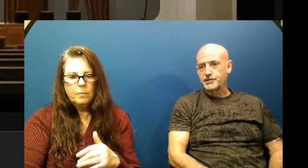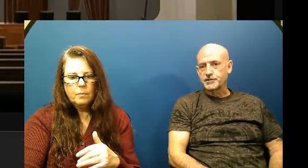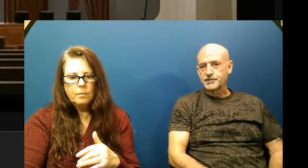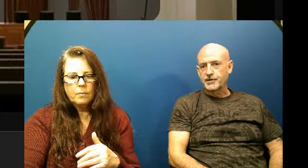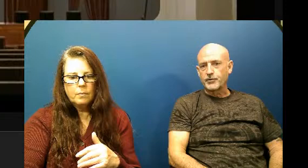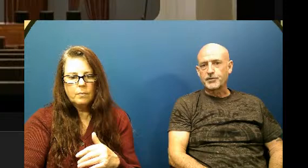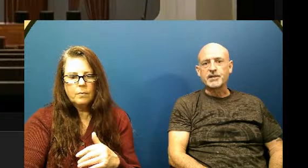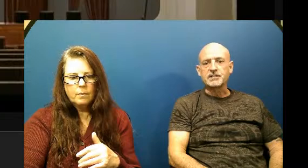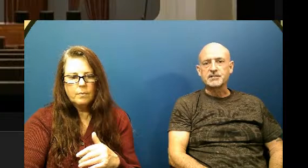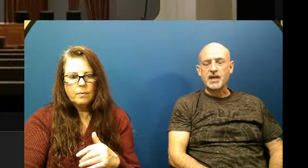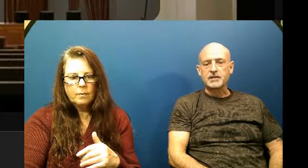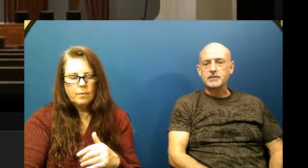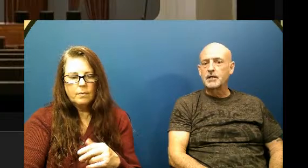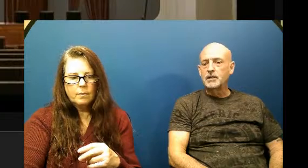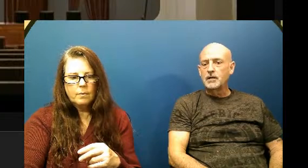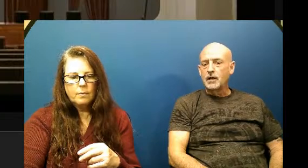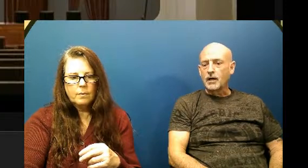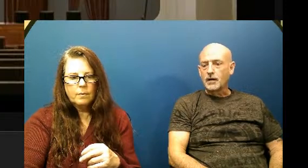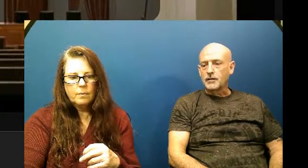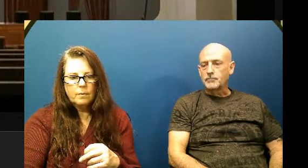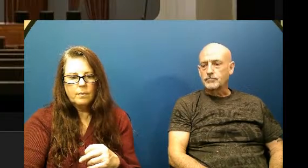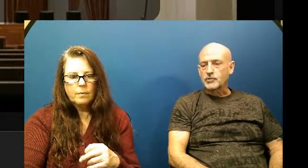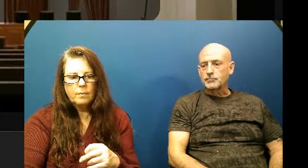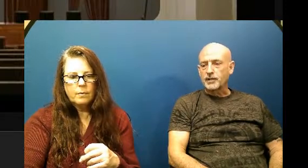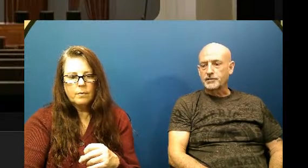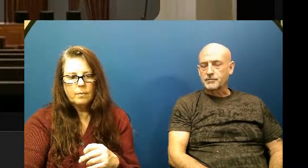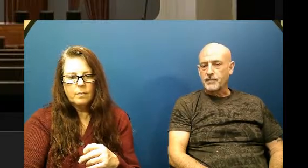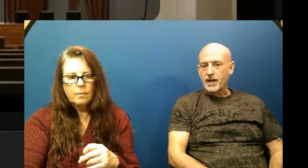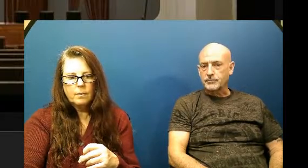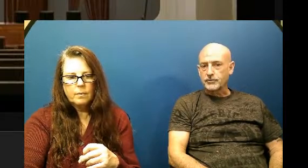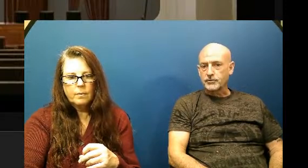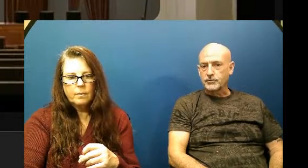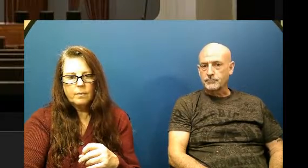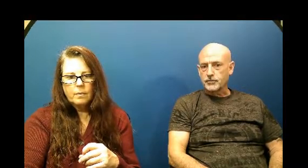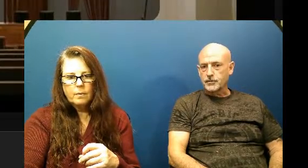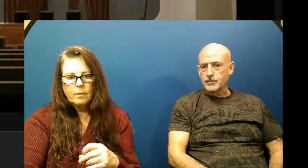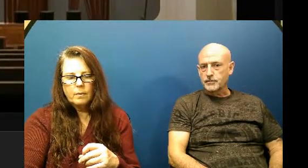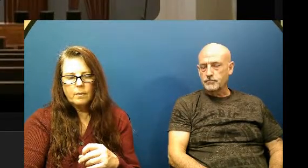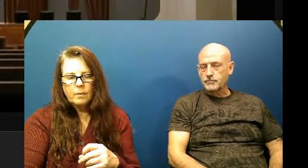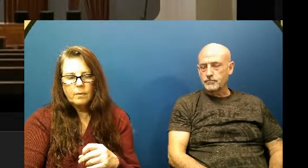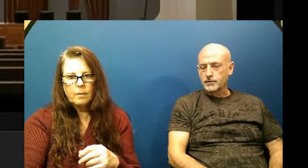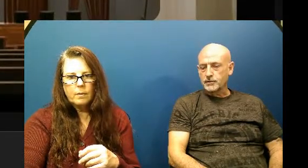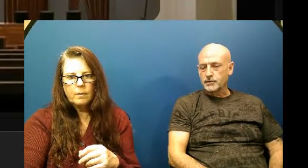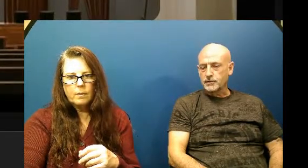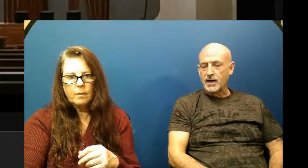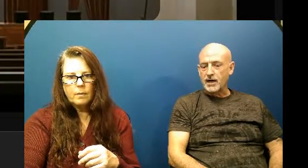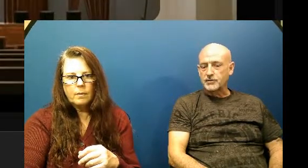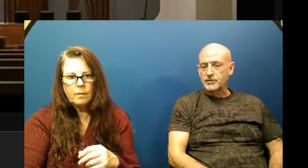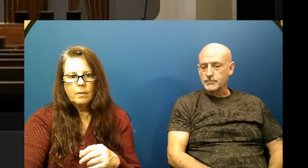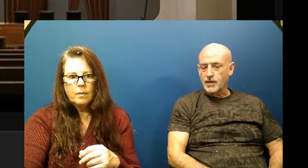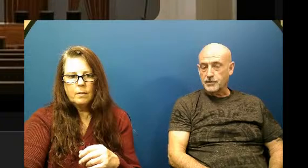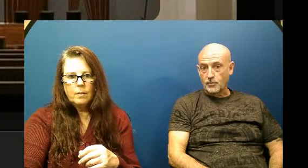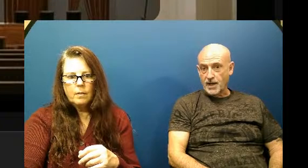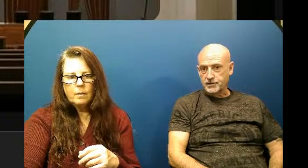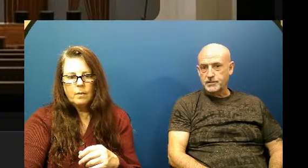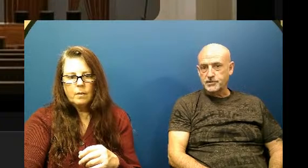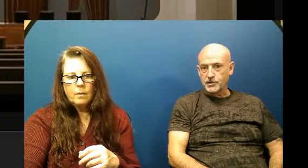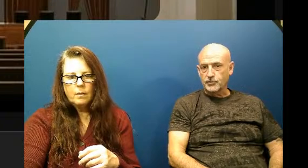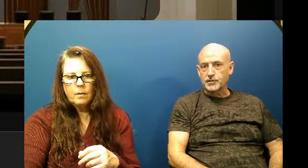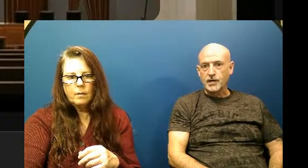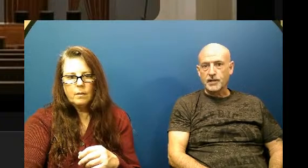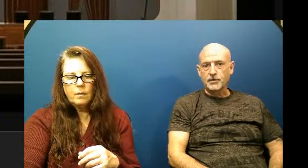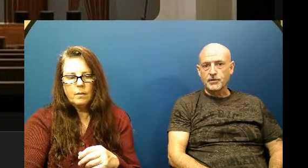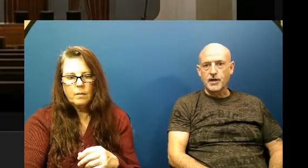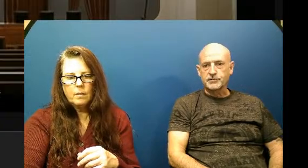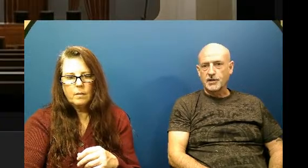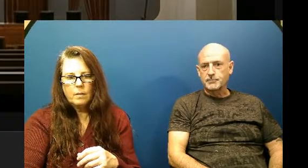than what she just said, what the exact complaint is about, or the appeal is about. I know about it in